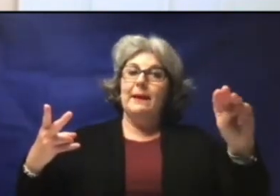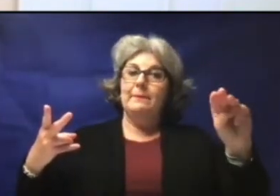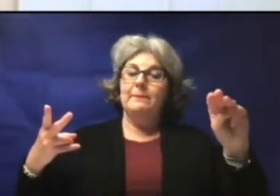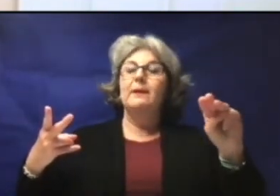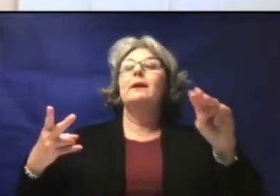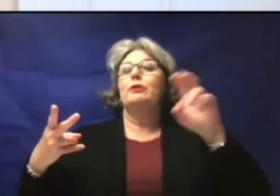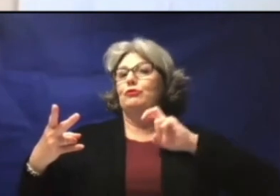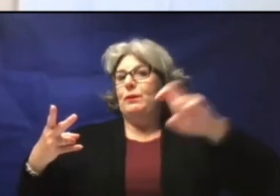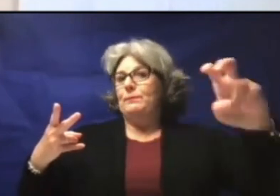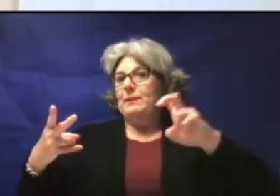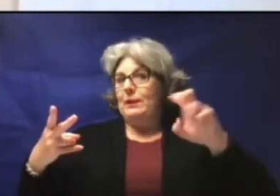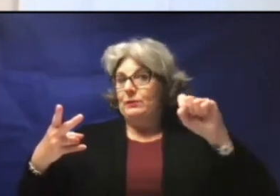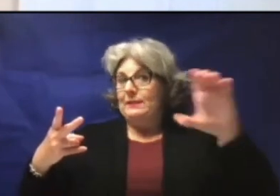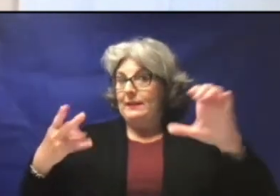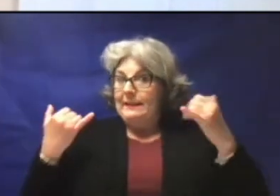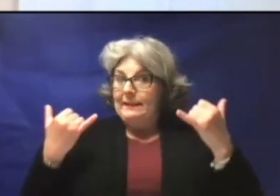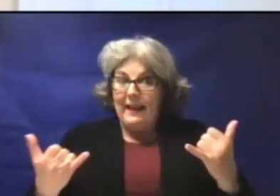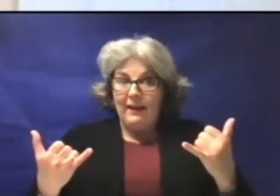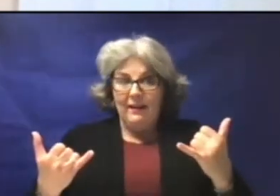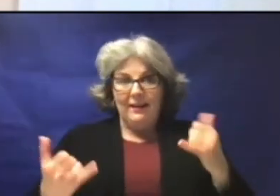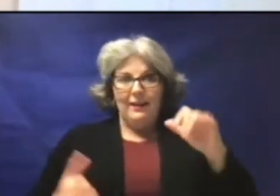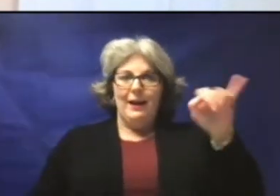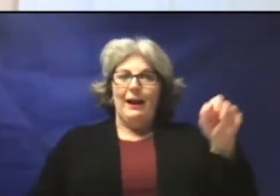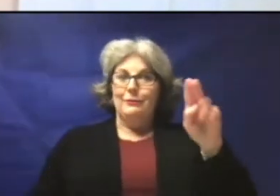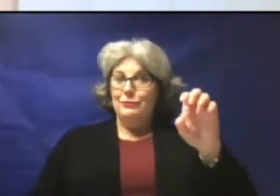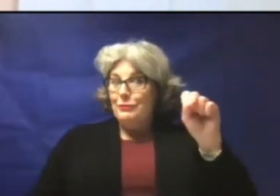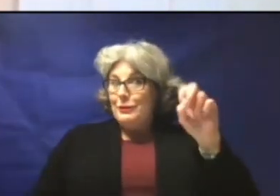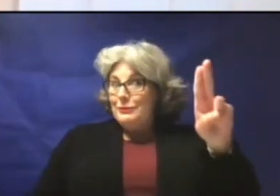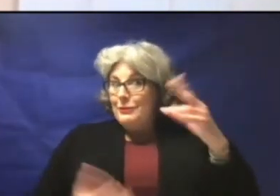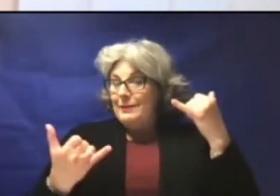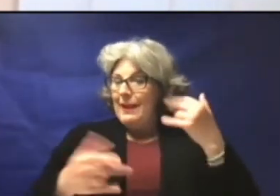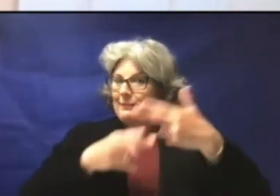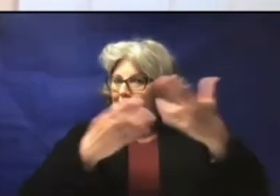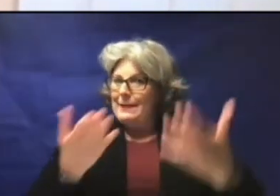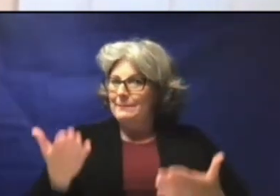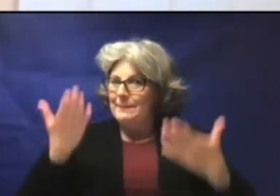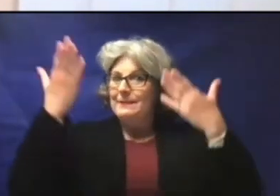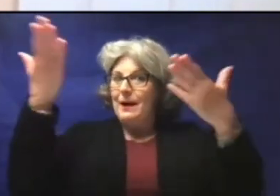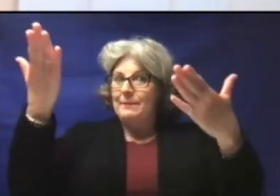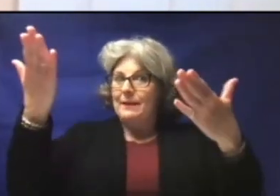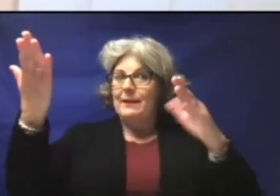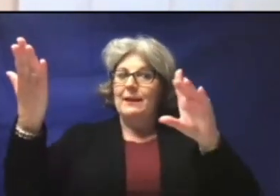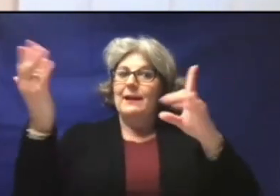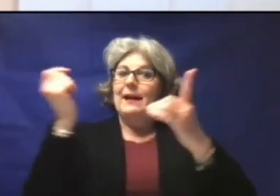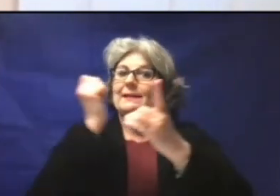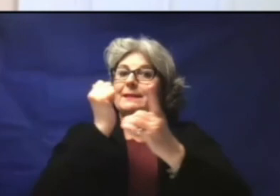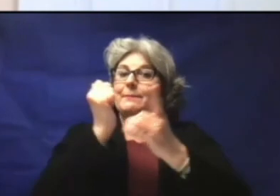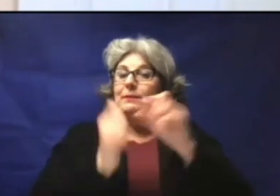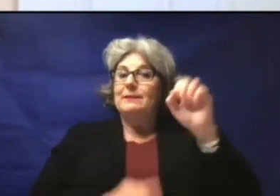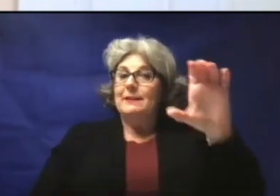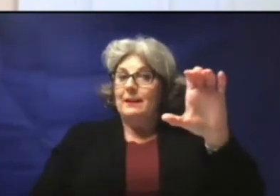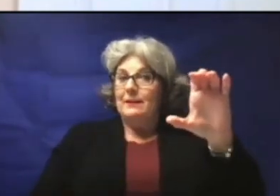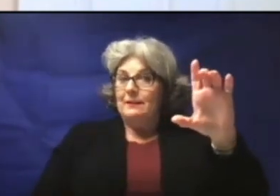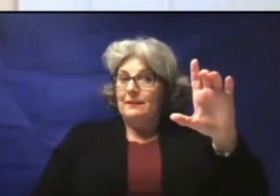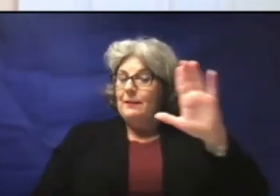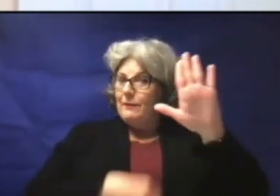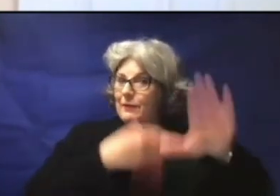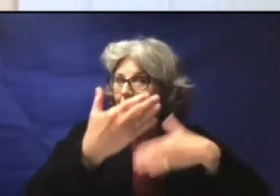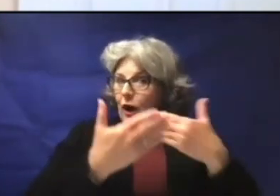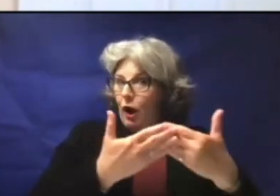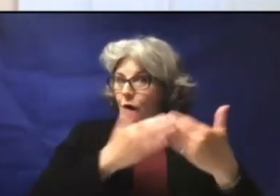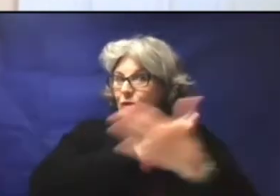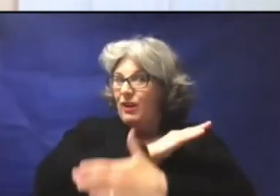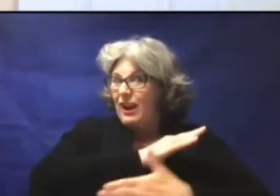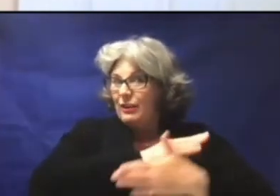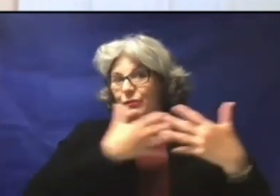Secretary. And now look, our very own Julie Su has been nominated as Deputy Secretary of Labor for the entire